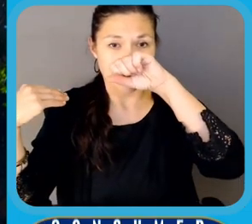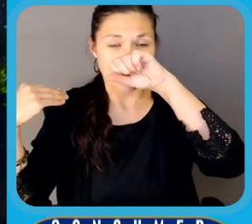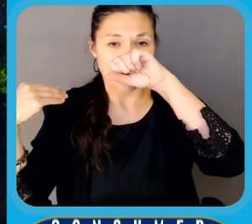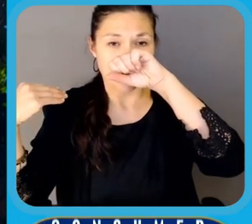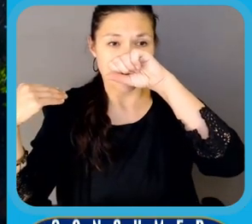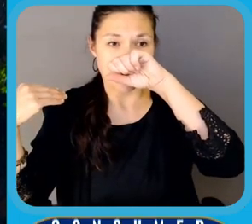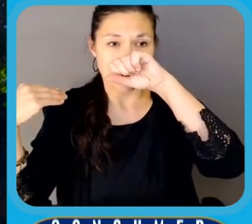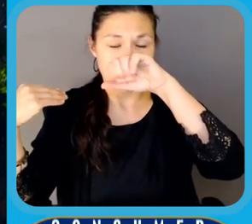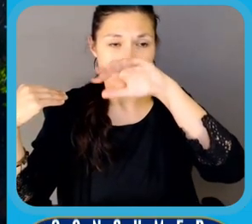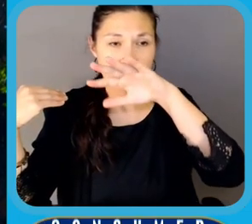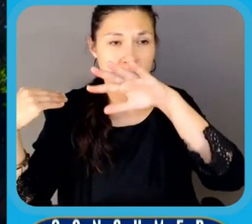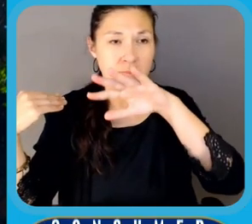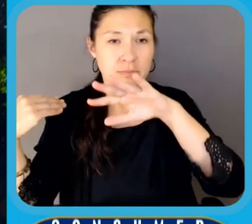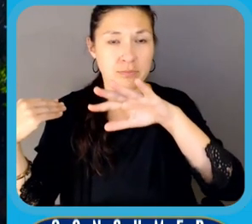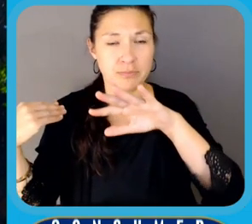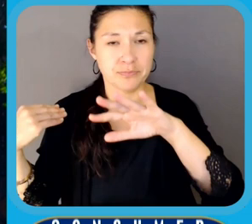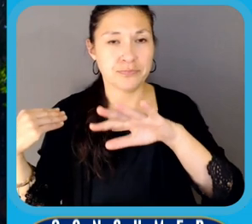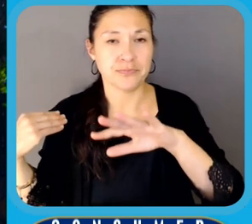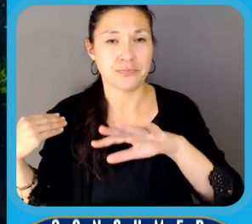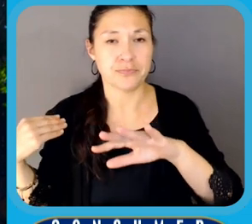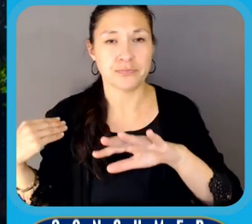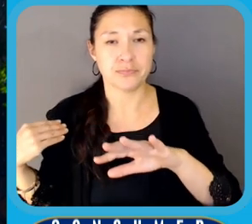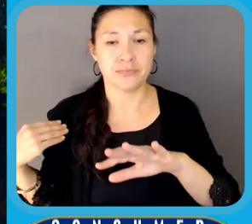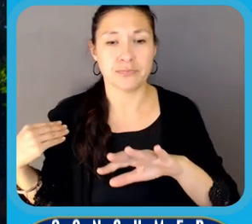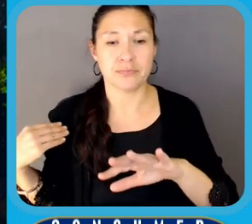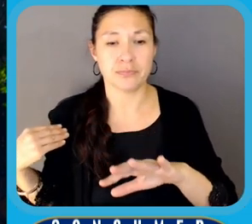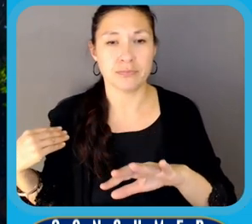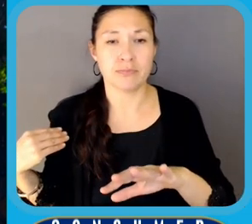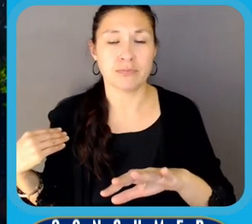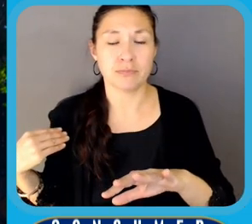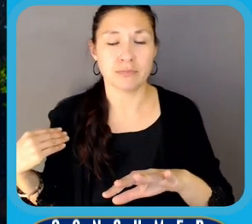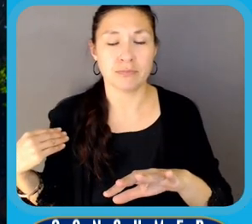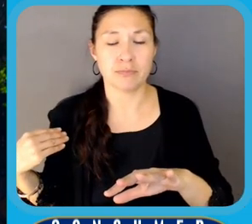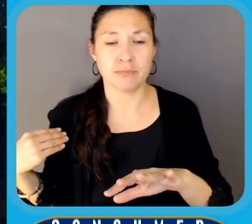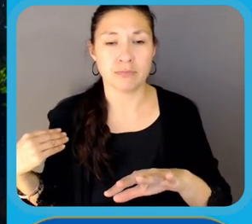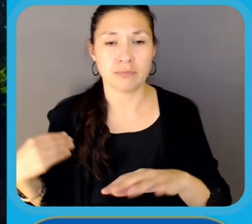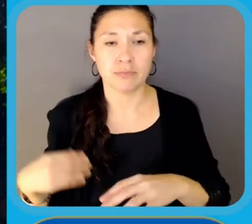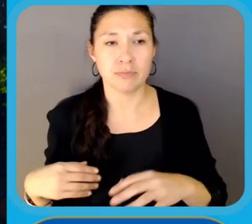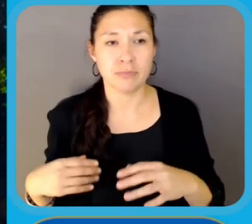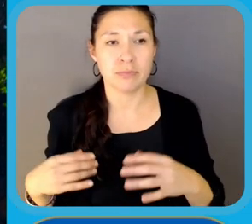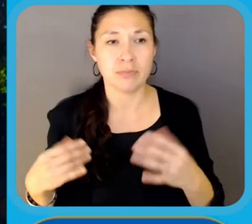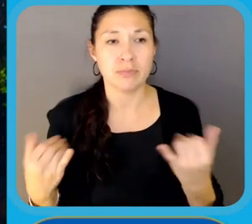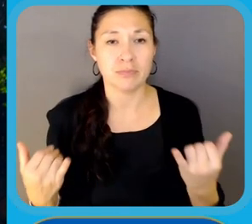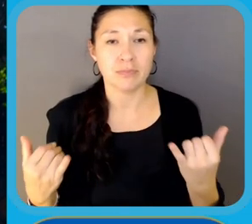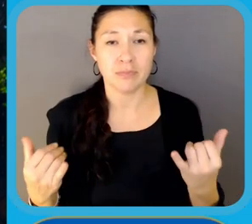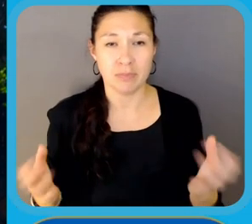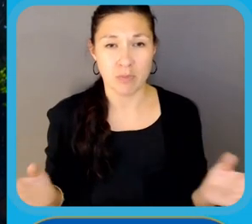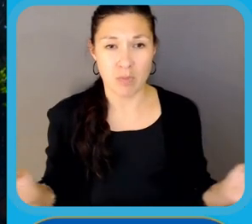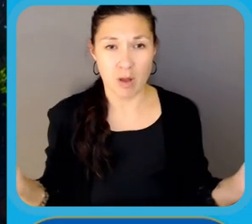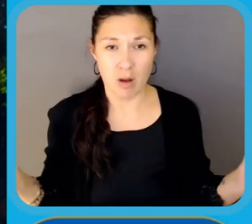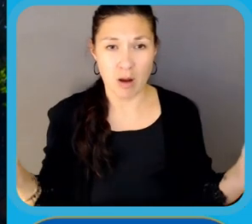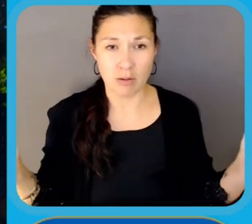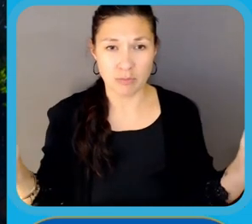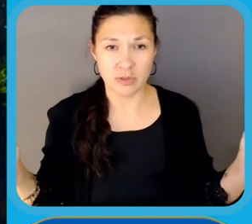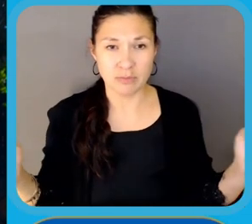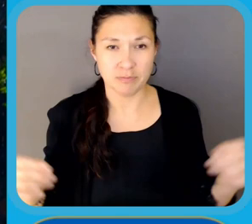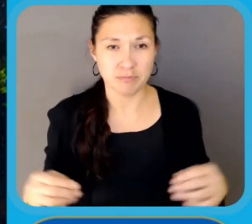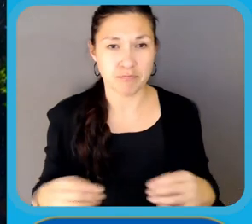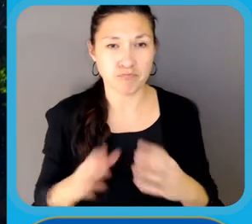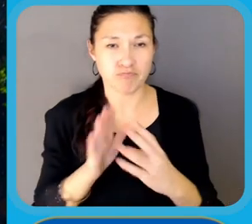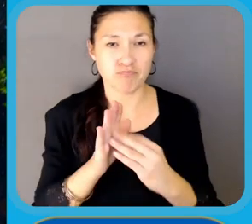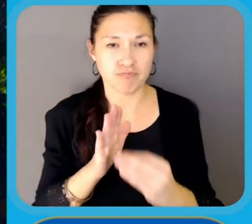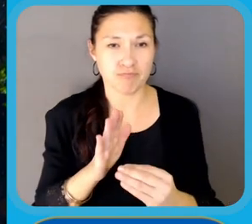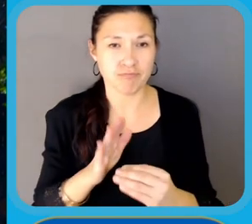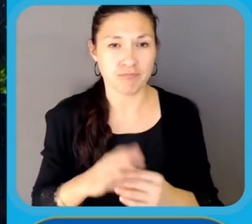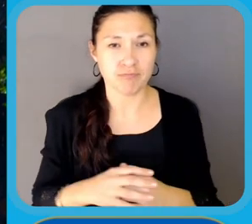And exhale, release down. Your next inhale, lift the arms all the way up overhead, reaching through